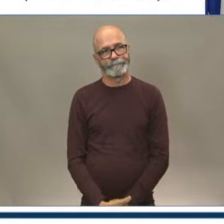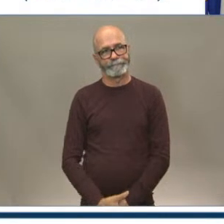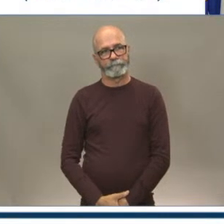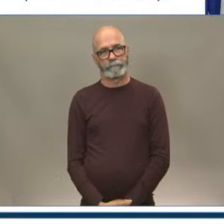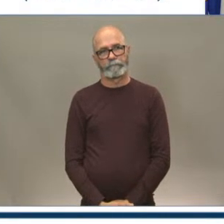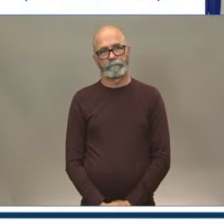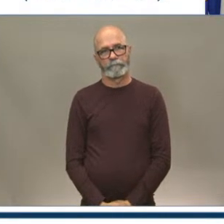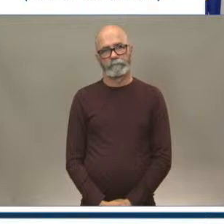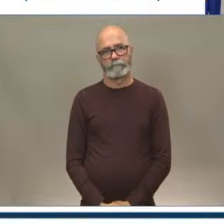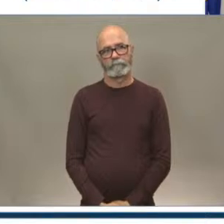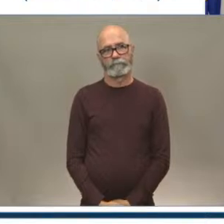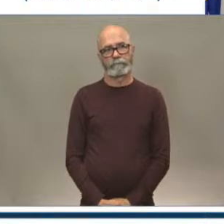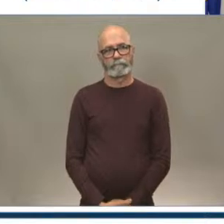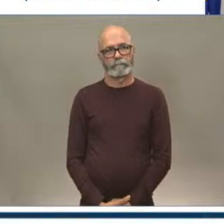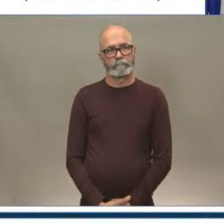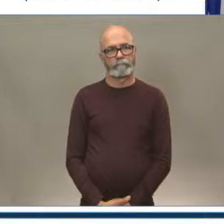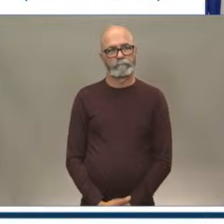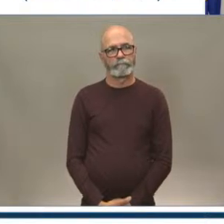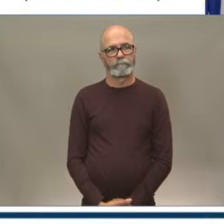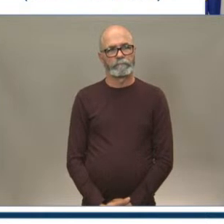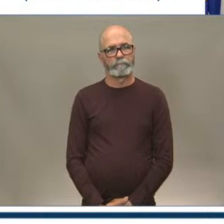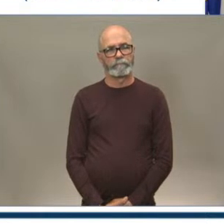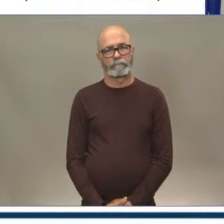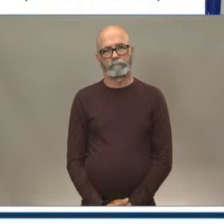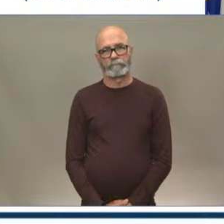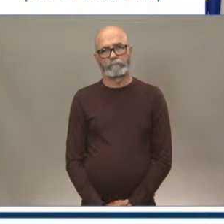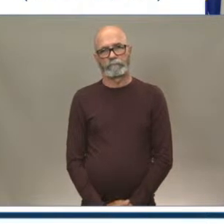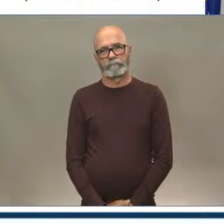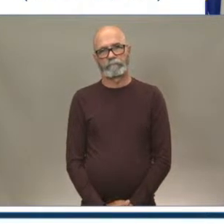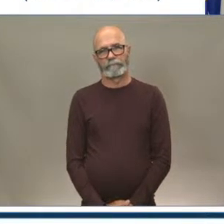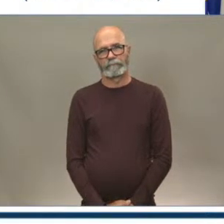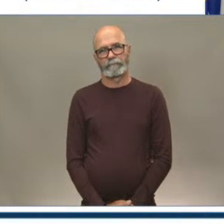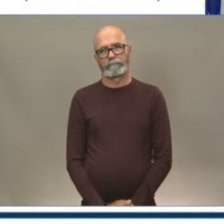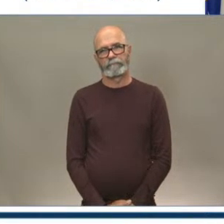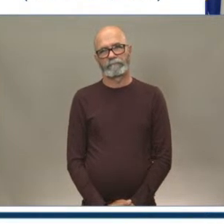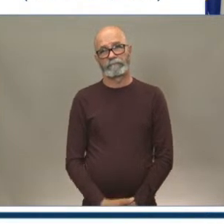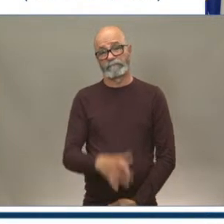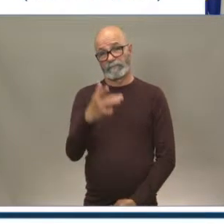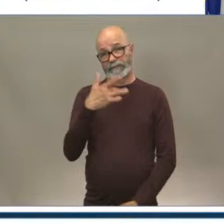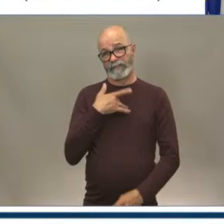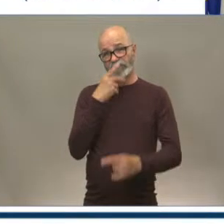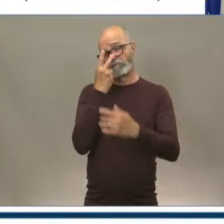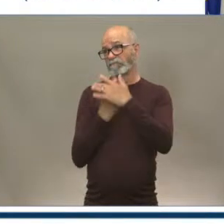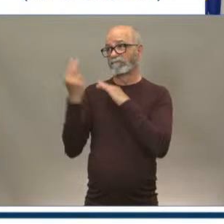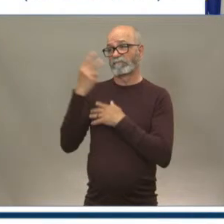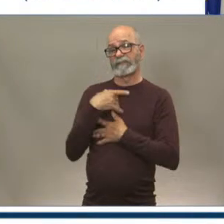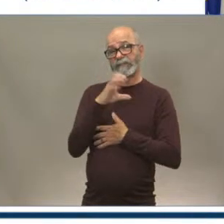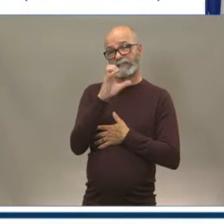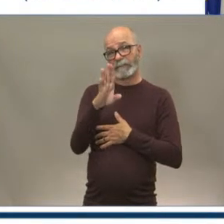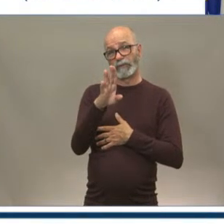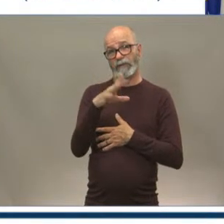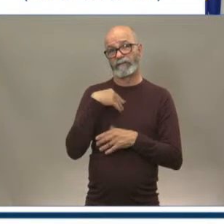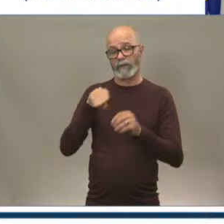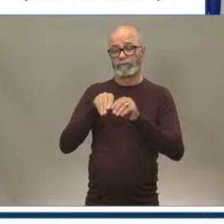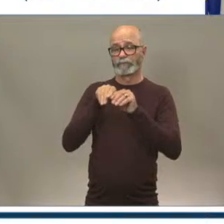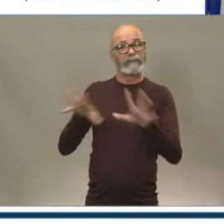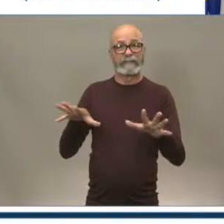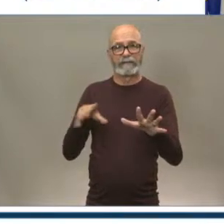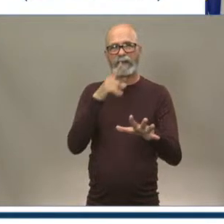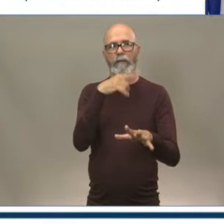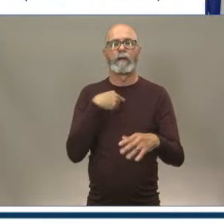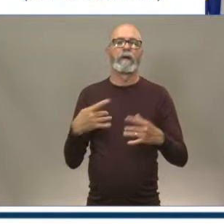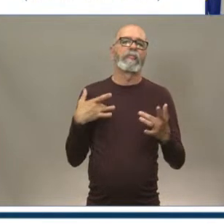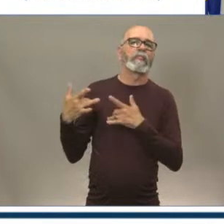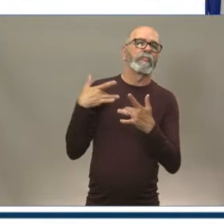better sense? Is there community spread in the Cape Breton area? I know that you had feared that. Is the